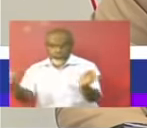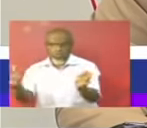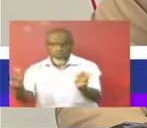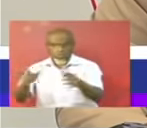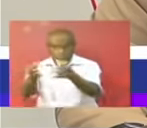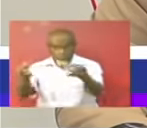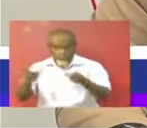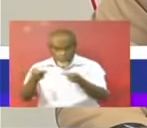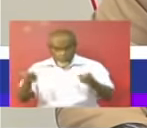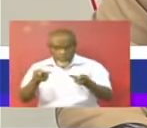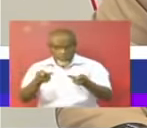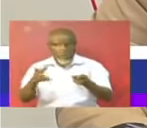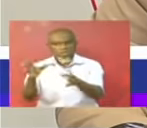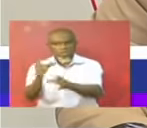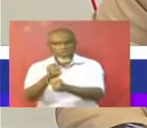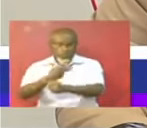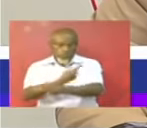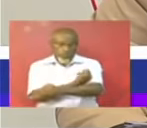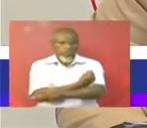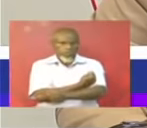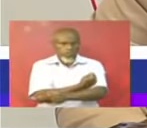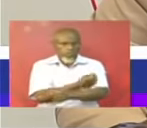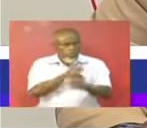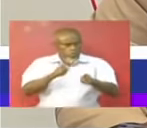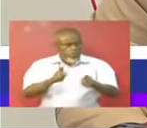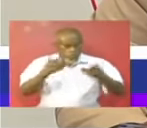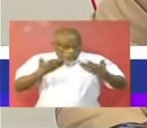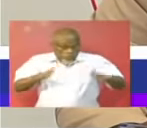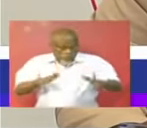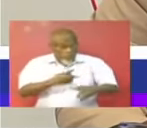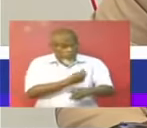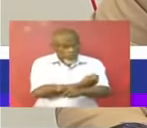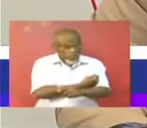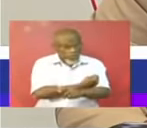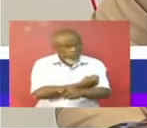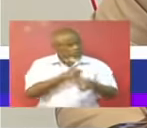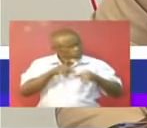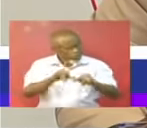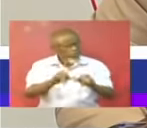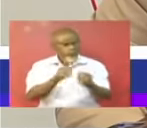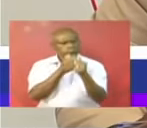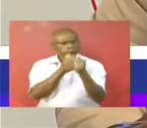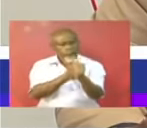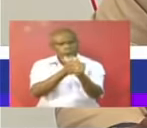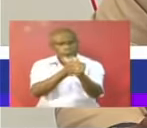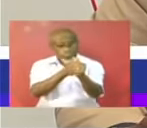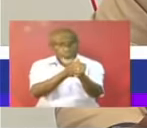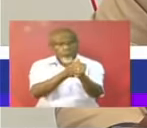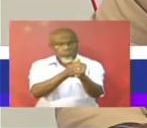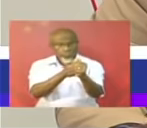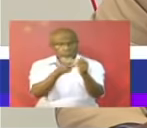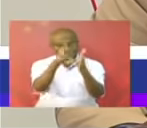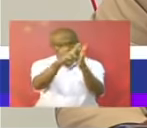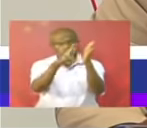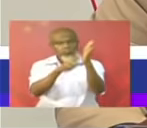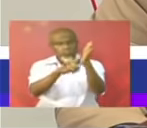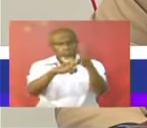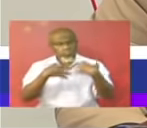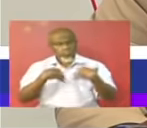encouraging everyone who has already been vaccinated to continue to adhere to those public health measures.